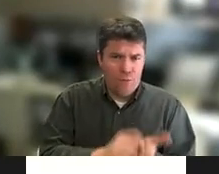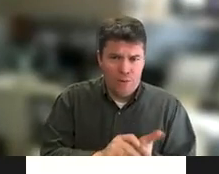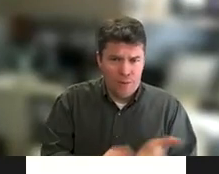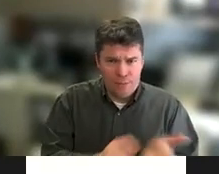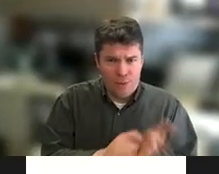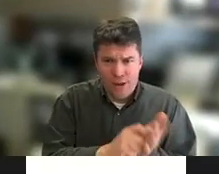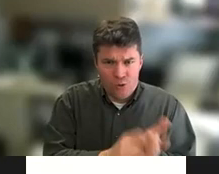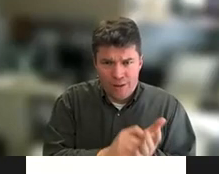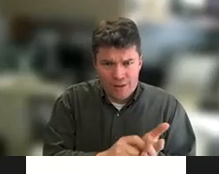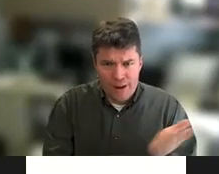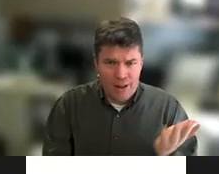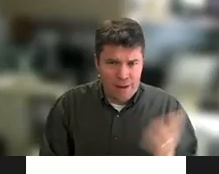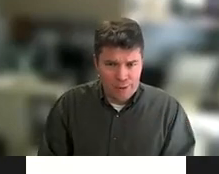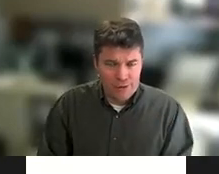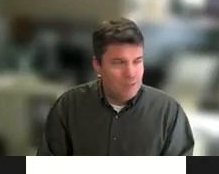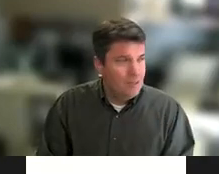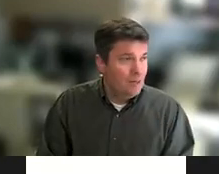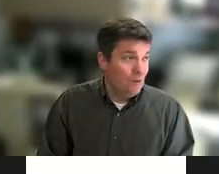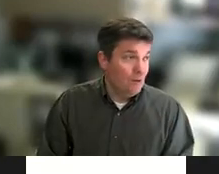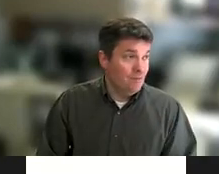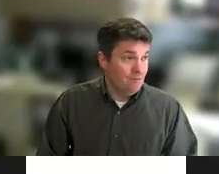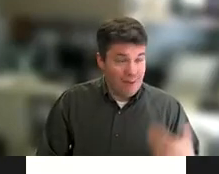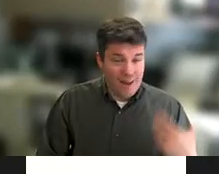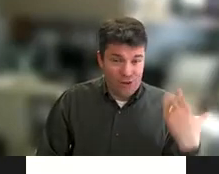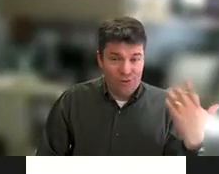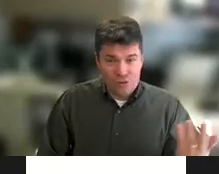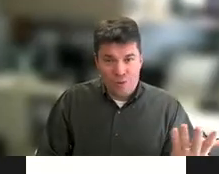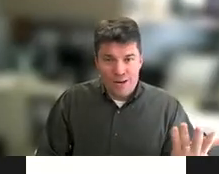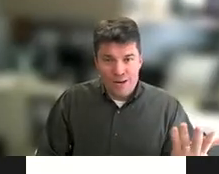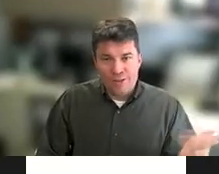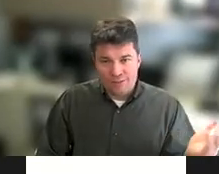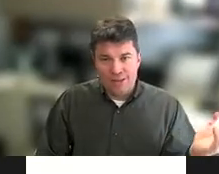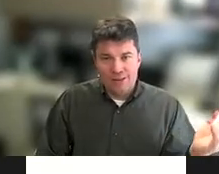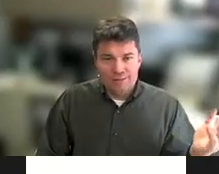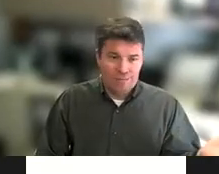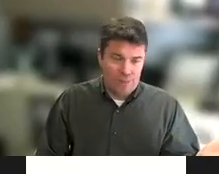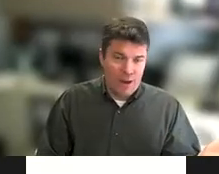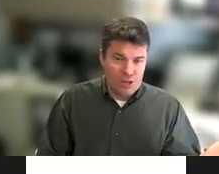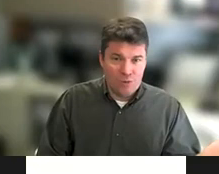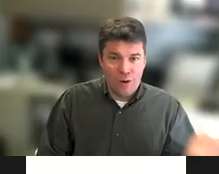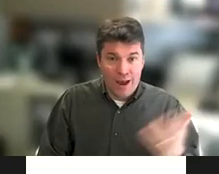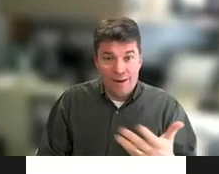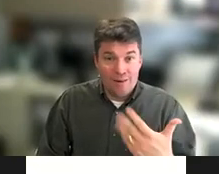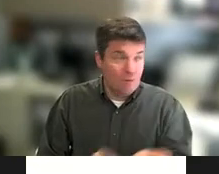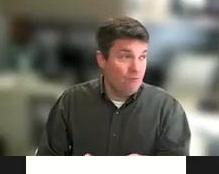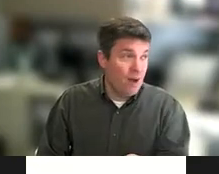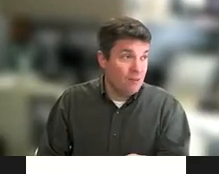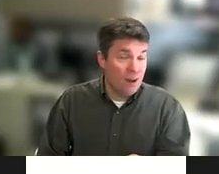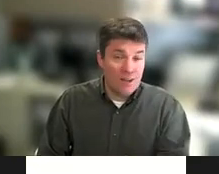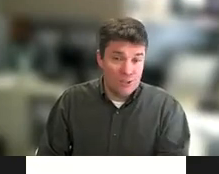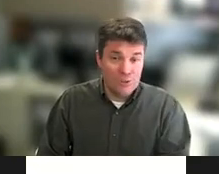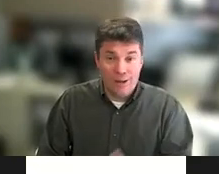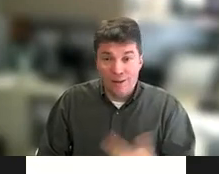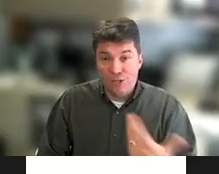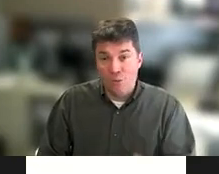everything's just fine. We were able to communicate through pen and paper. Well, after so many years, the patient went ahead and